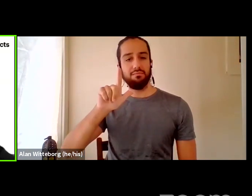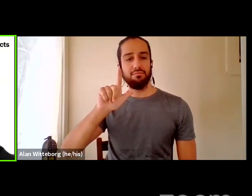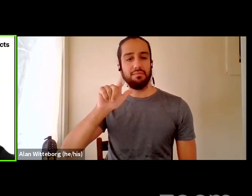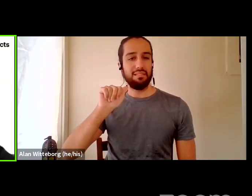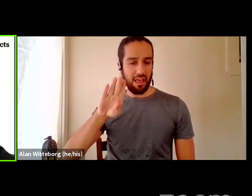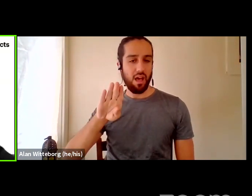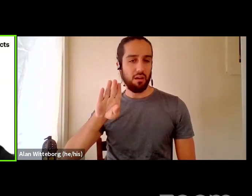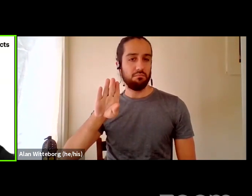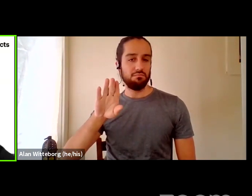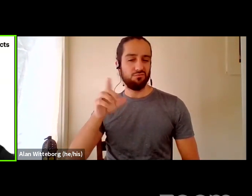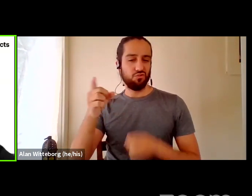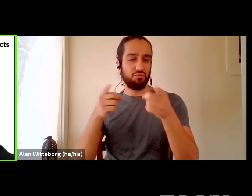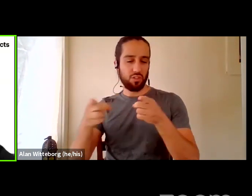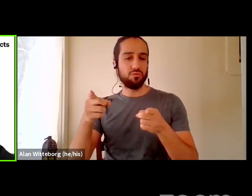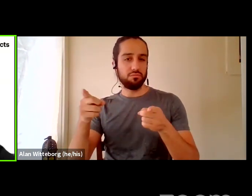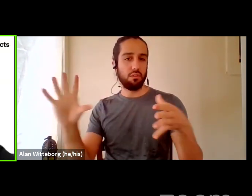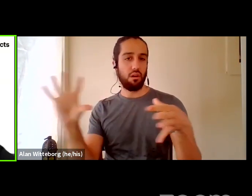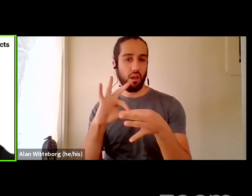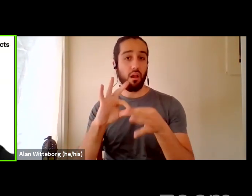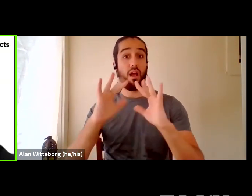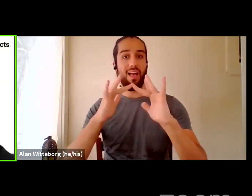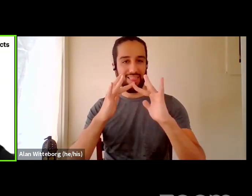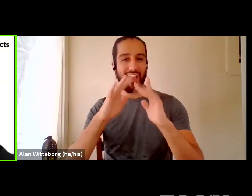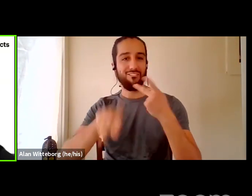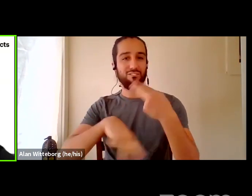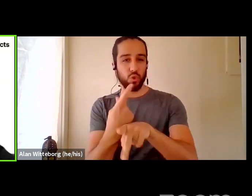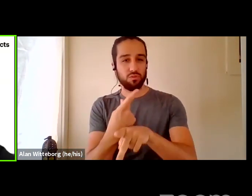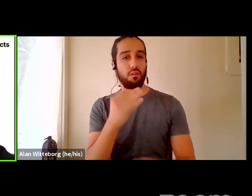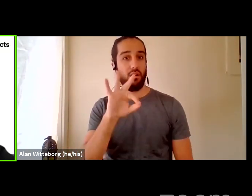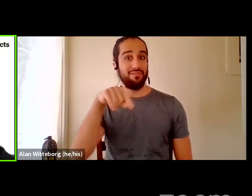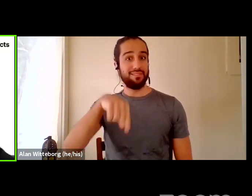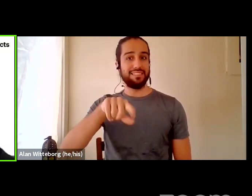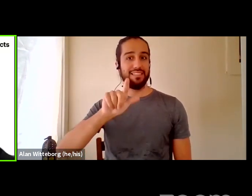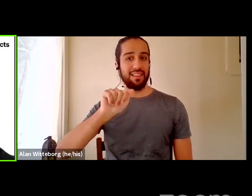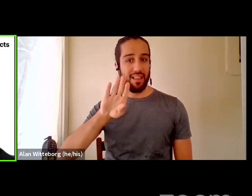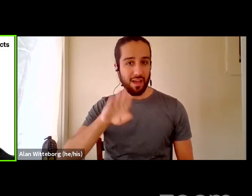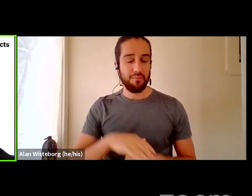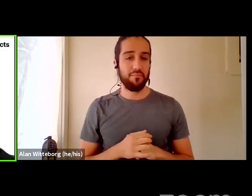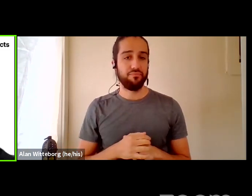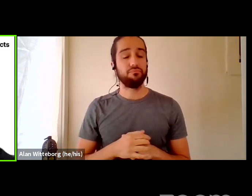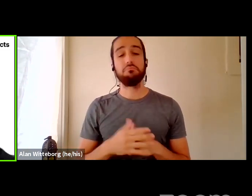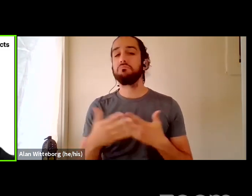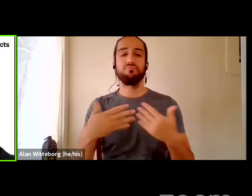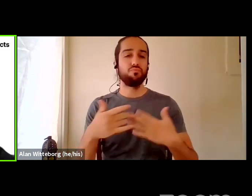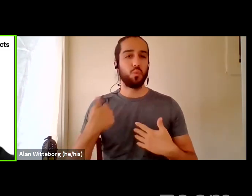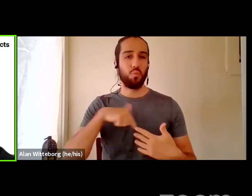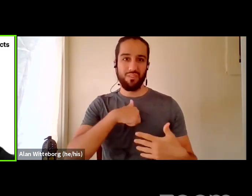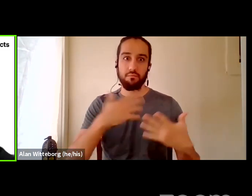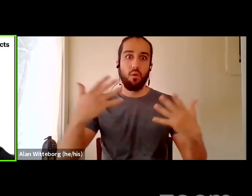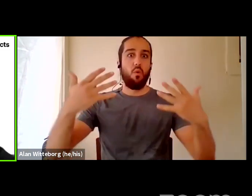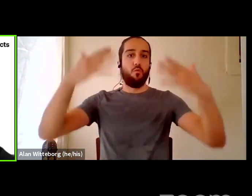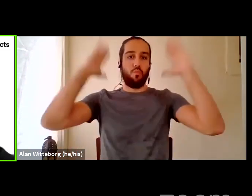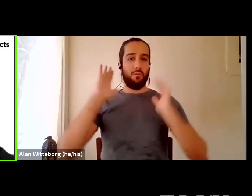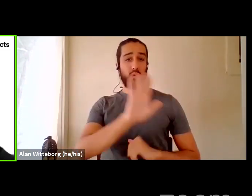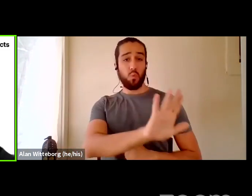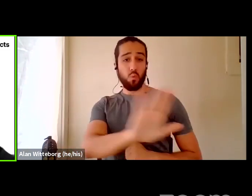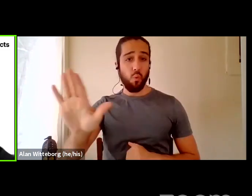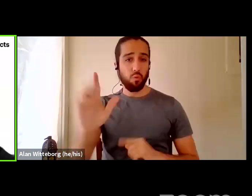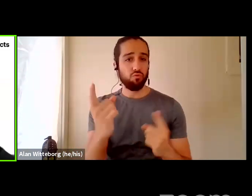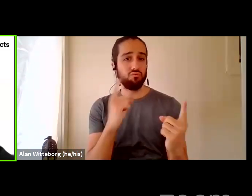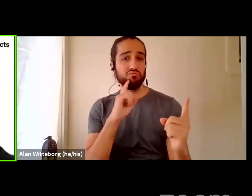Connects, an online version of the lab. Needless to say, we've been overwhelmed by your responses.